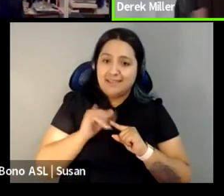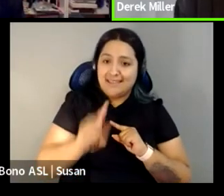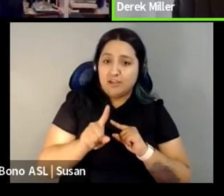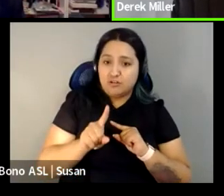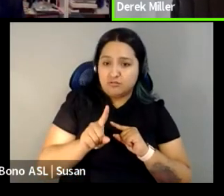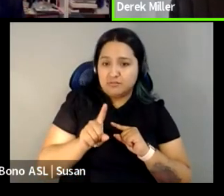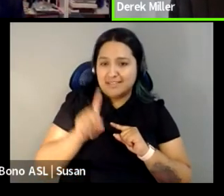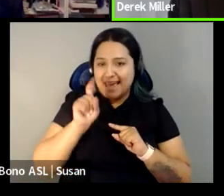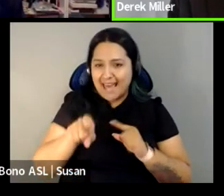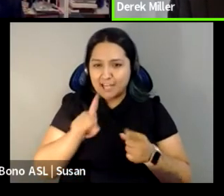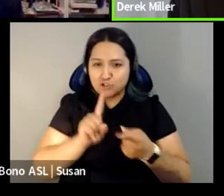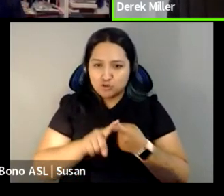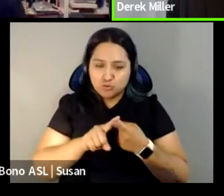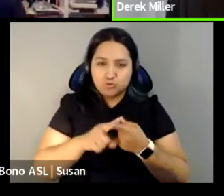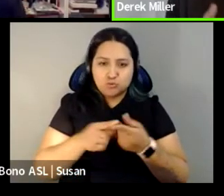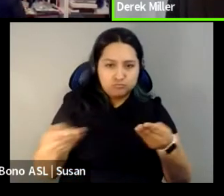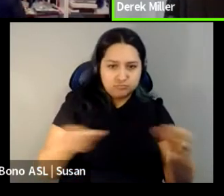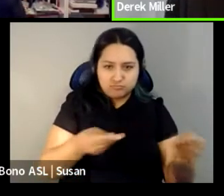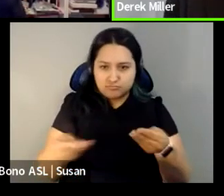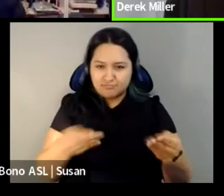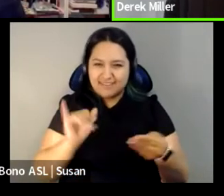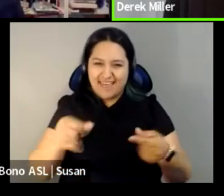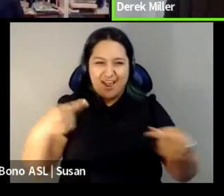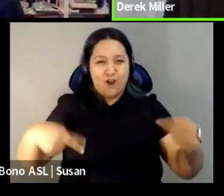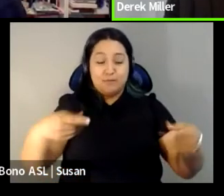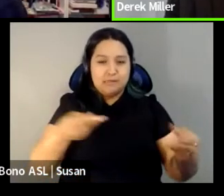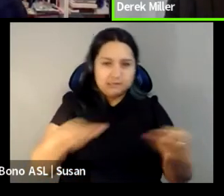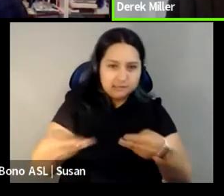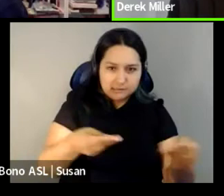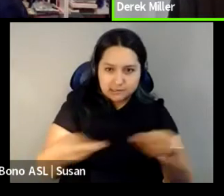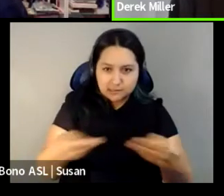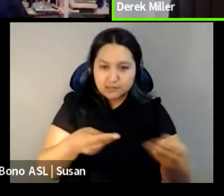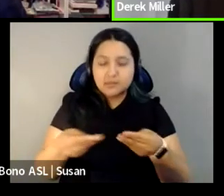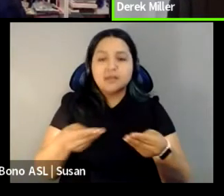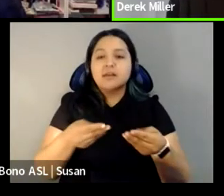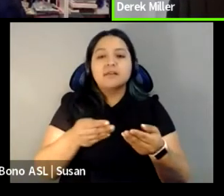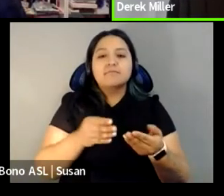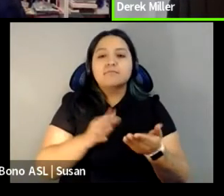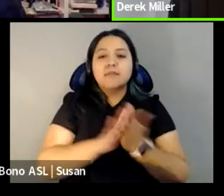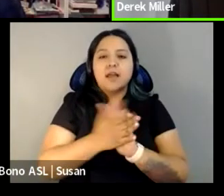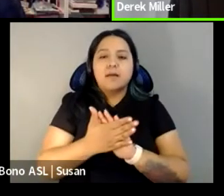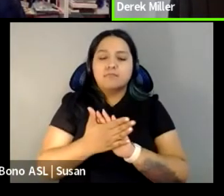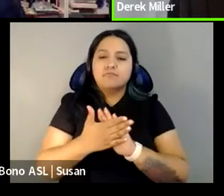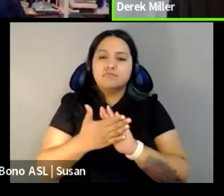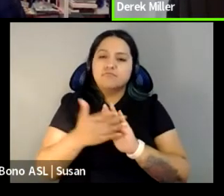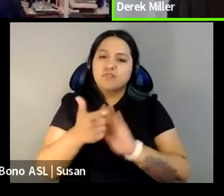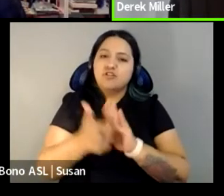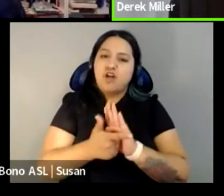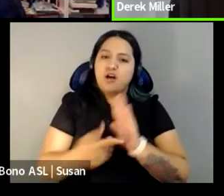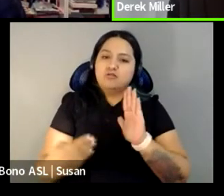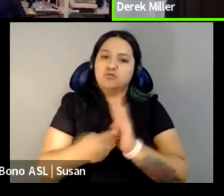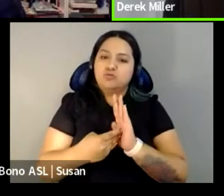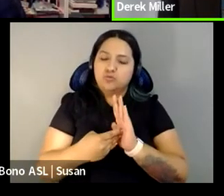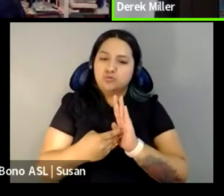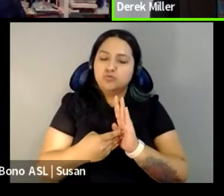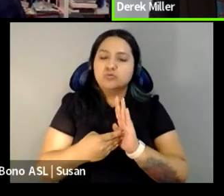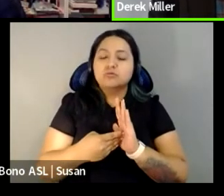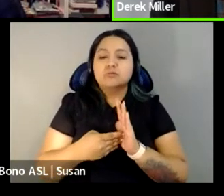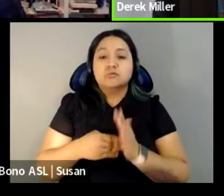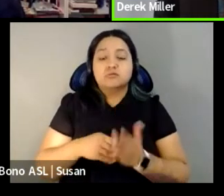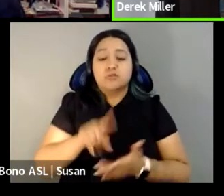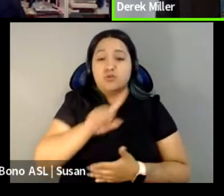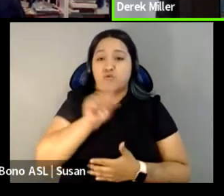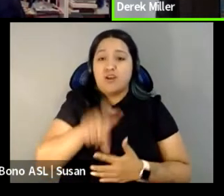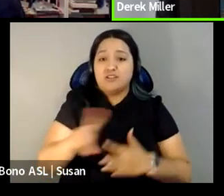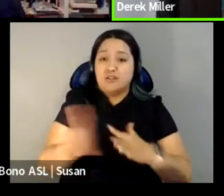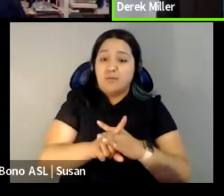disagreement between the writer and the producers. This led then to lawsuits that ended up raising fundamental questions about whether the guild itself